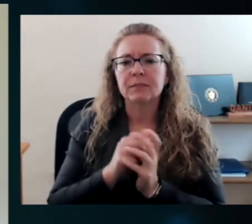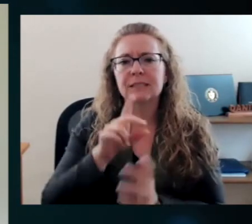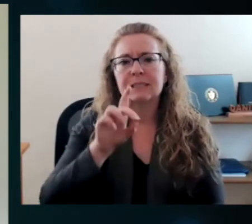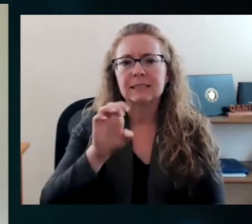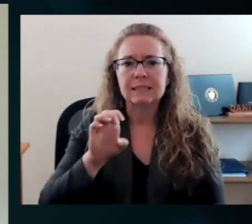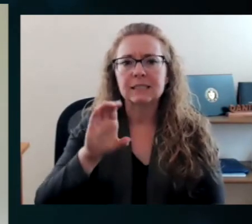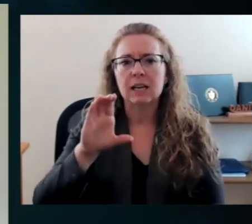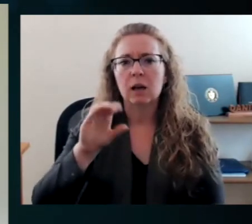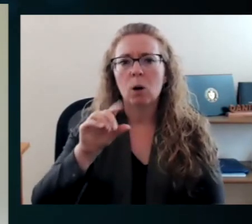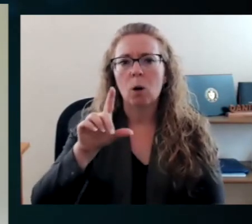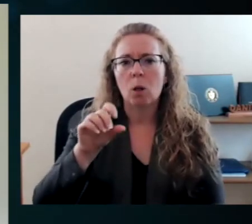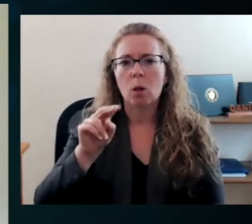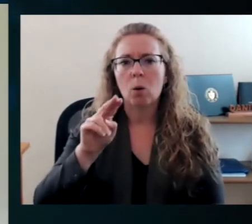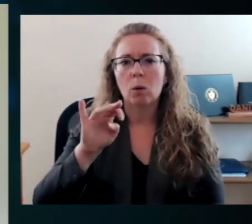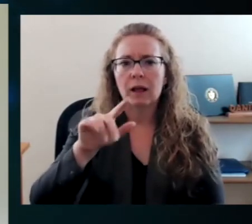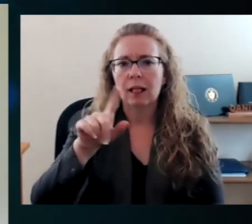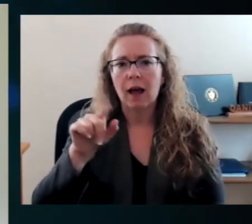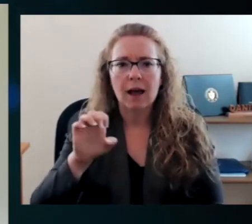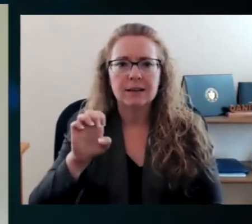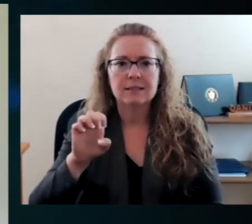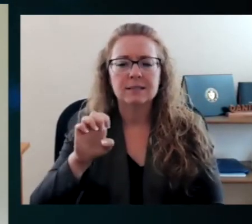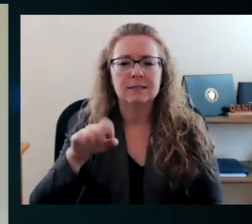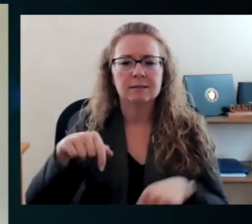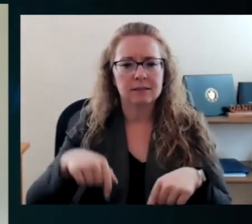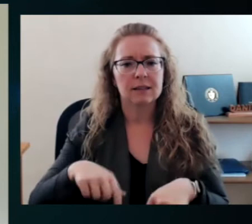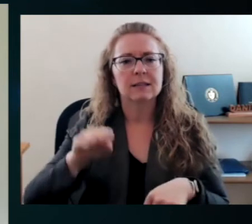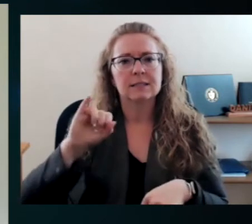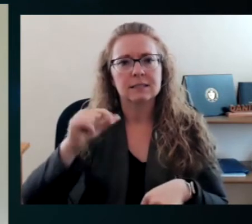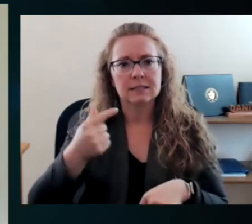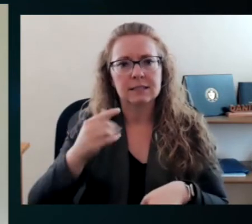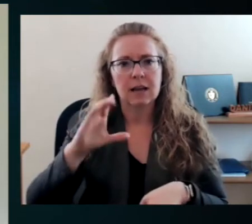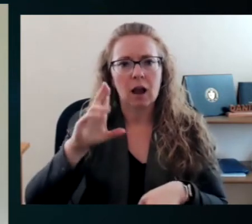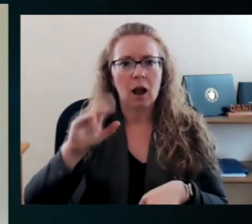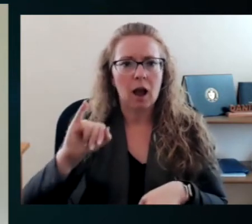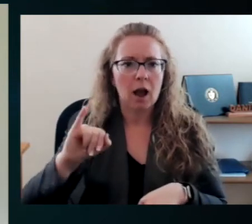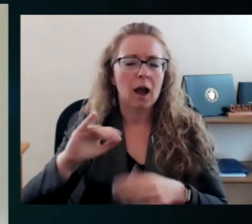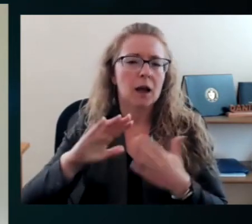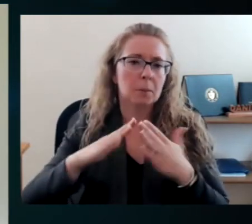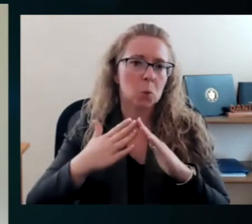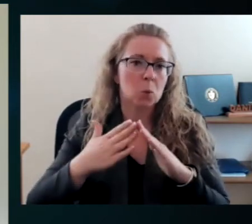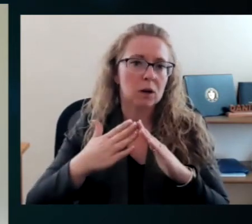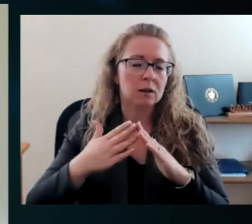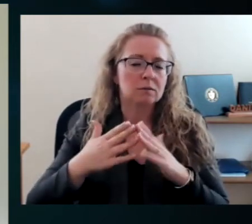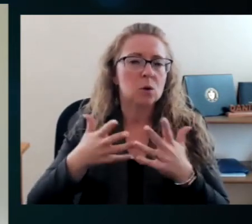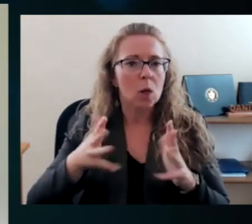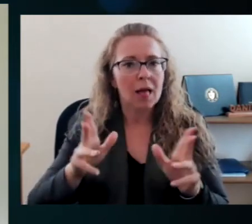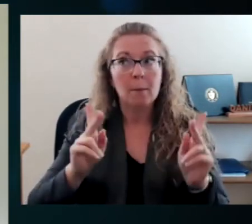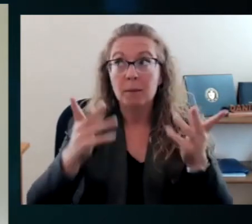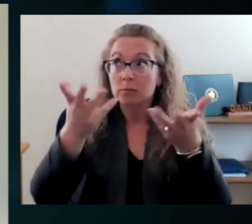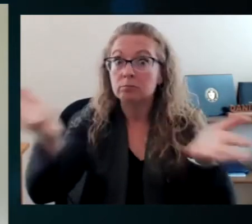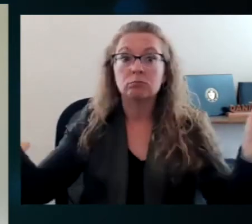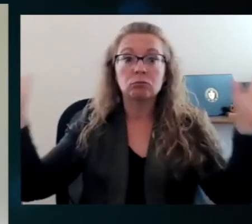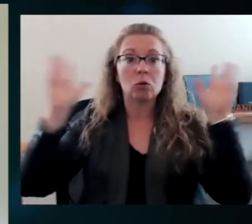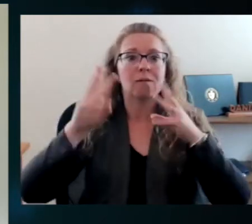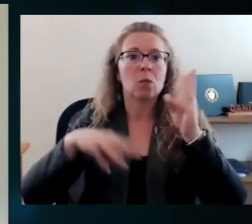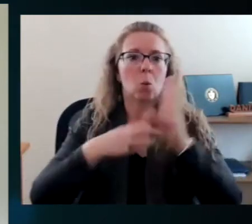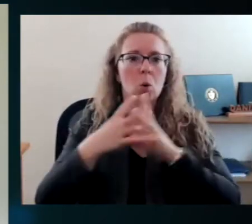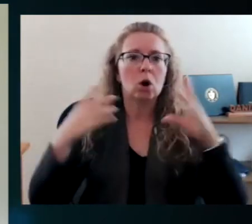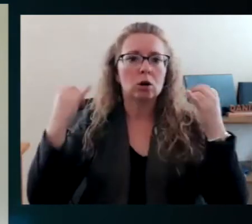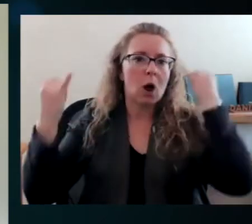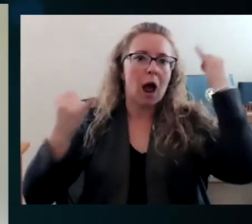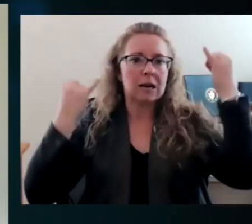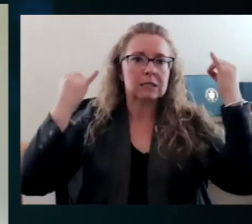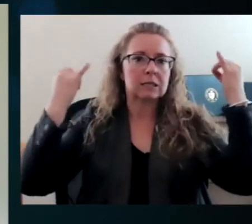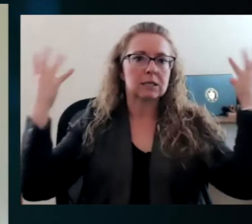SIGCHI community and allow people from other regions of the world to have their ideas expressed